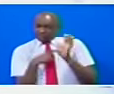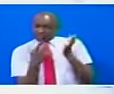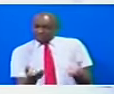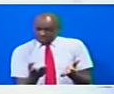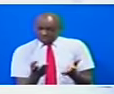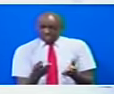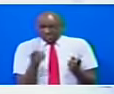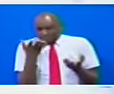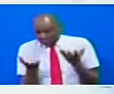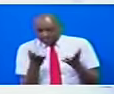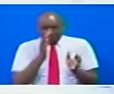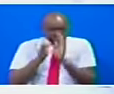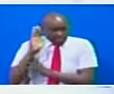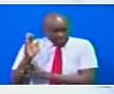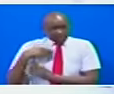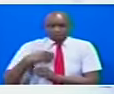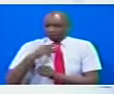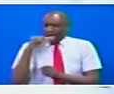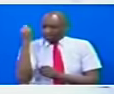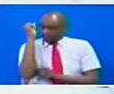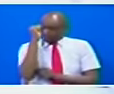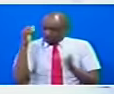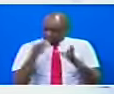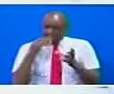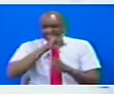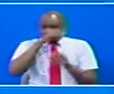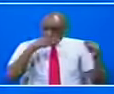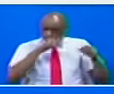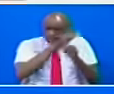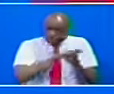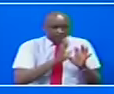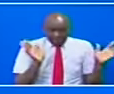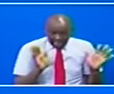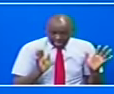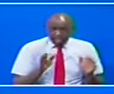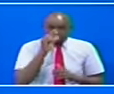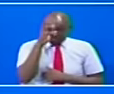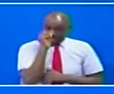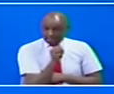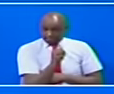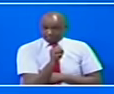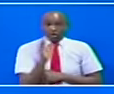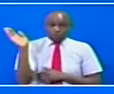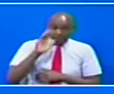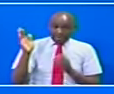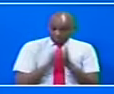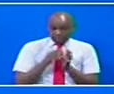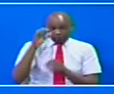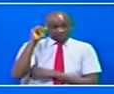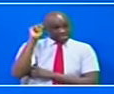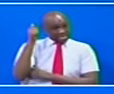its strategy not to antagonize already settled parties in CORD, that's ODM, Wiper Party and Ford